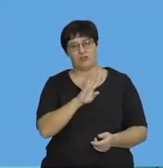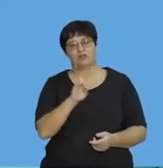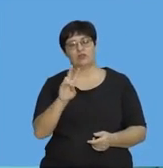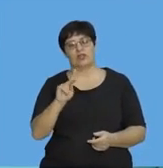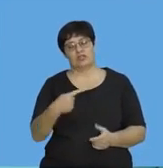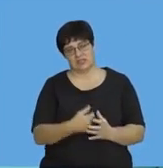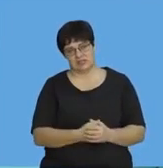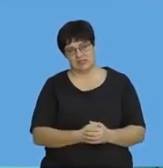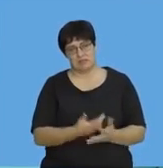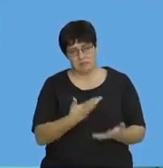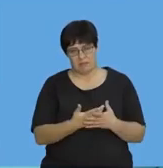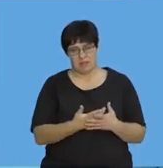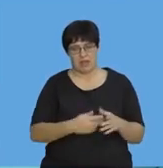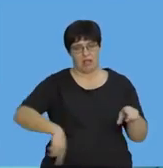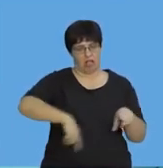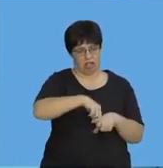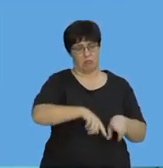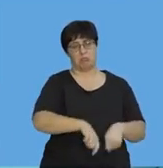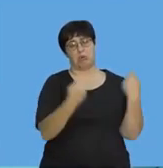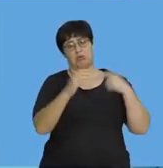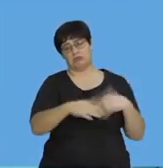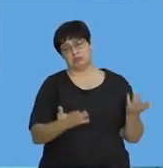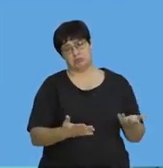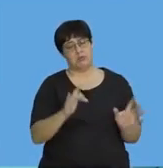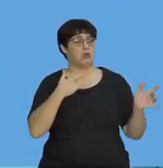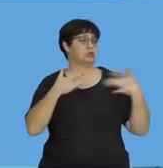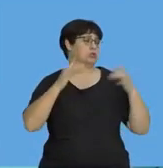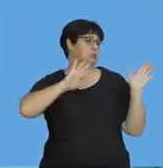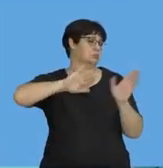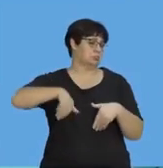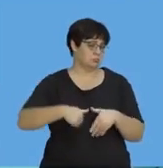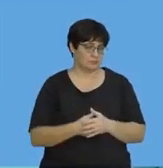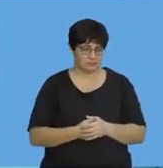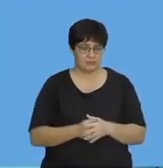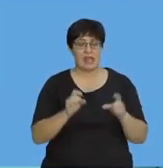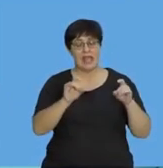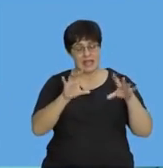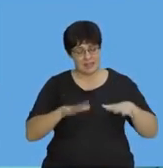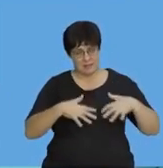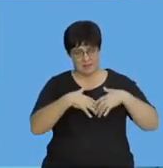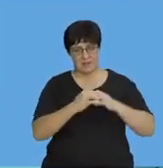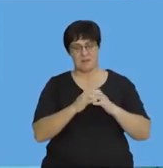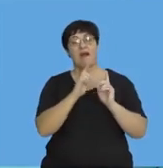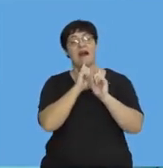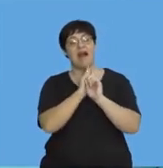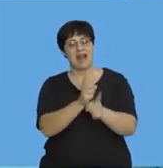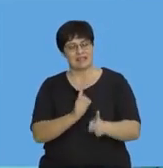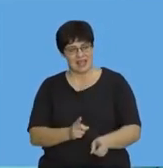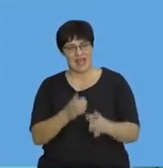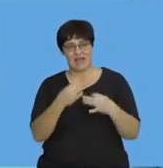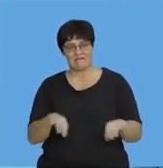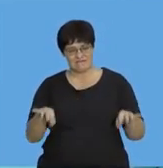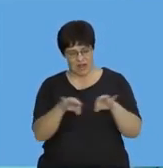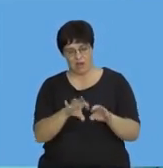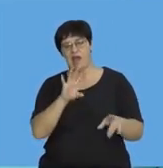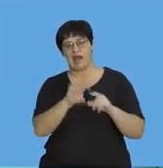42 kilograms. And he probably broke his foot in the process. We're not going to worry about that. Your exams are set up so the answers and the